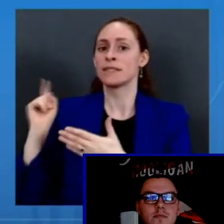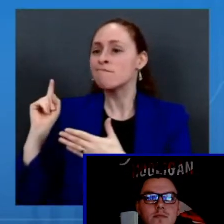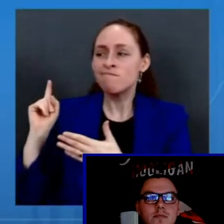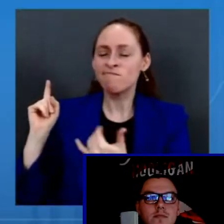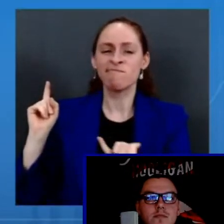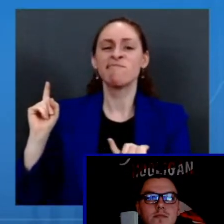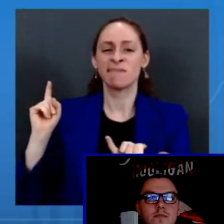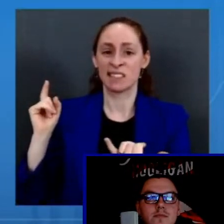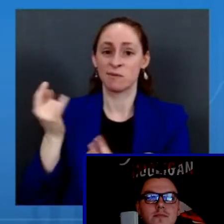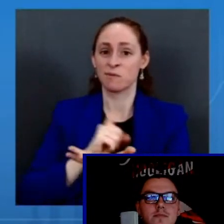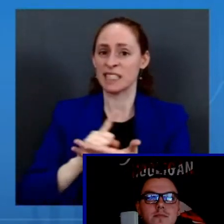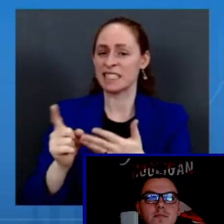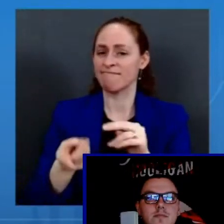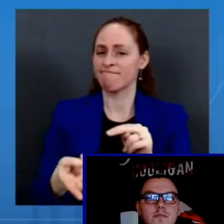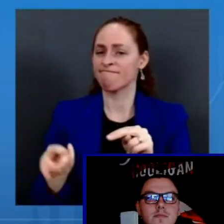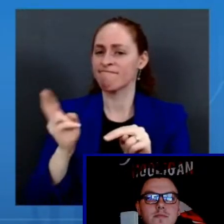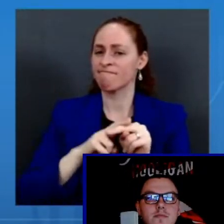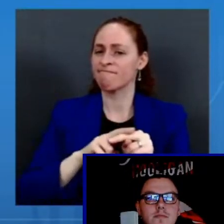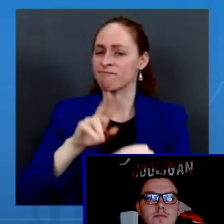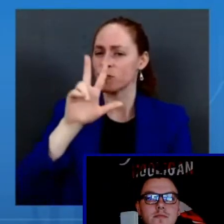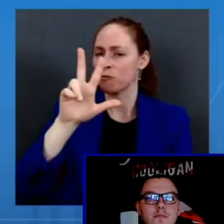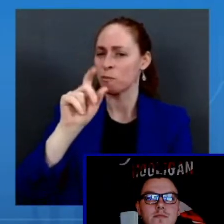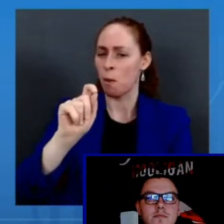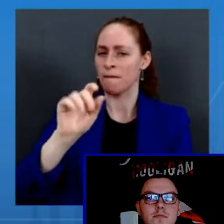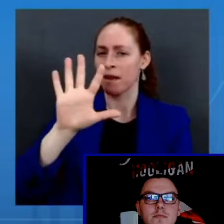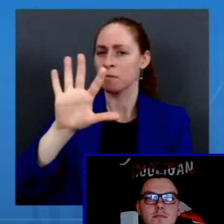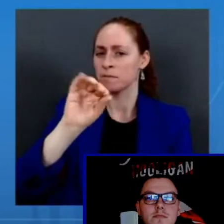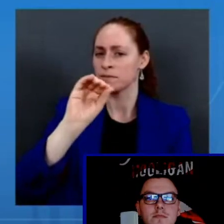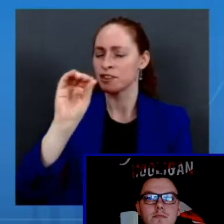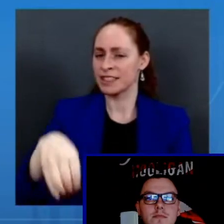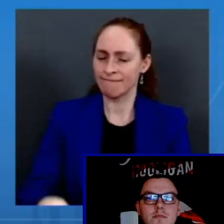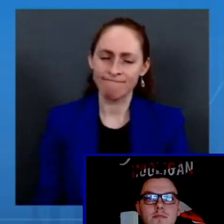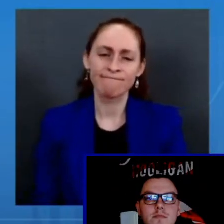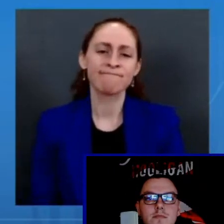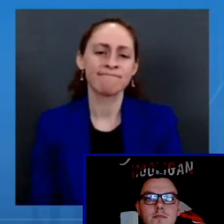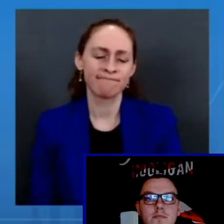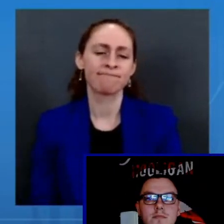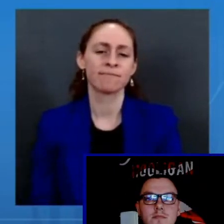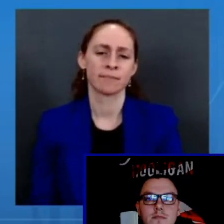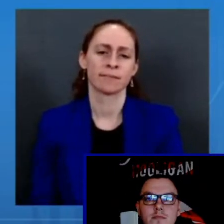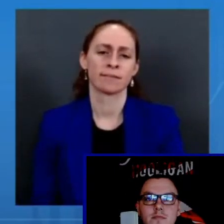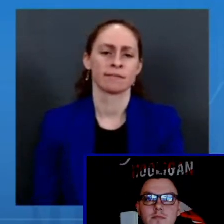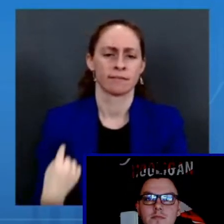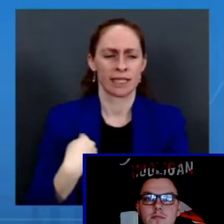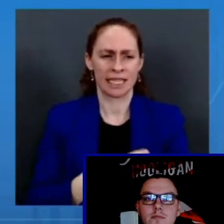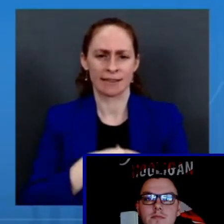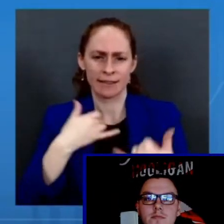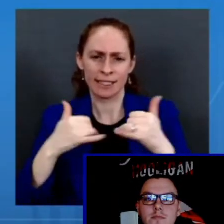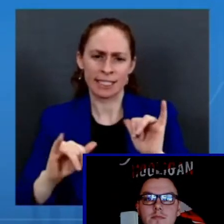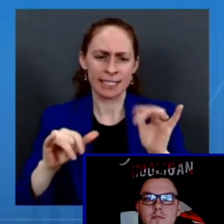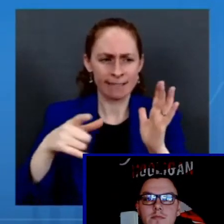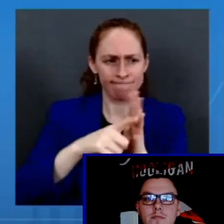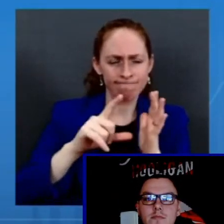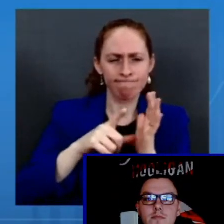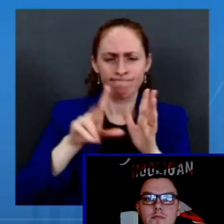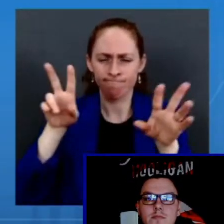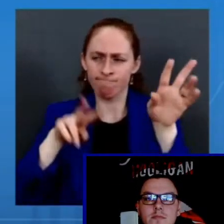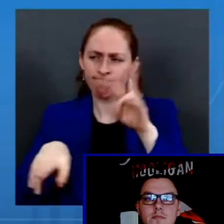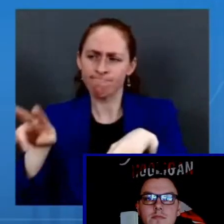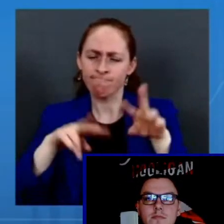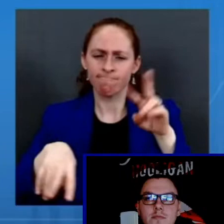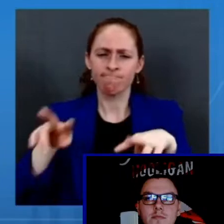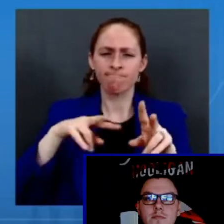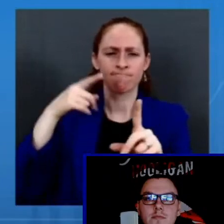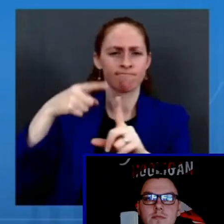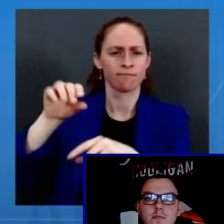closely monitor the emergence of the Omicron variant. Currently, over 85 countries have detected Omicron, and on